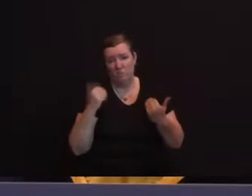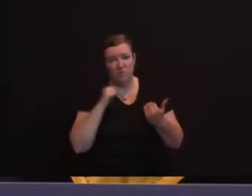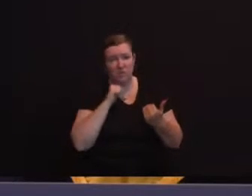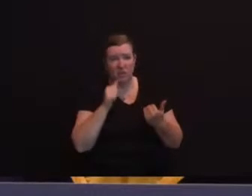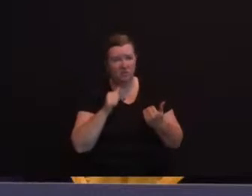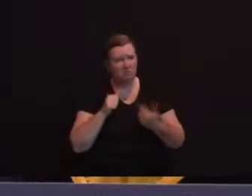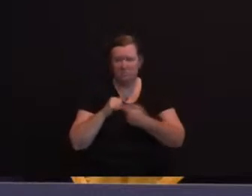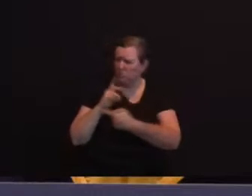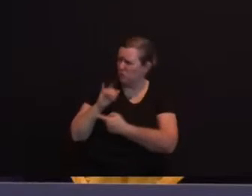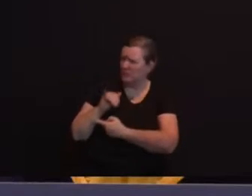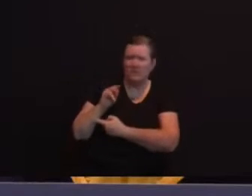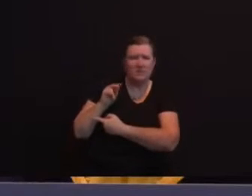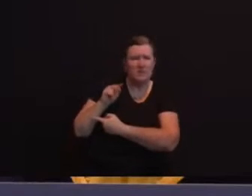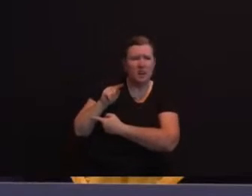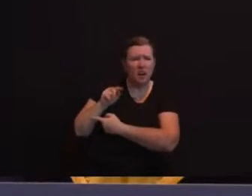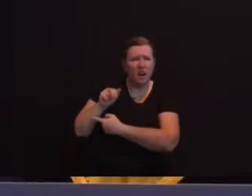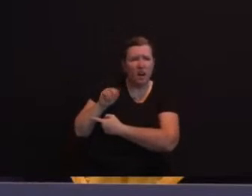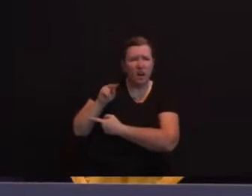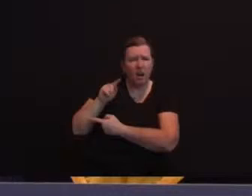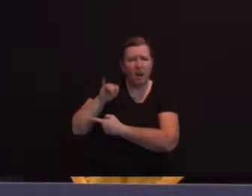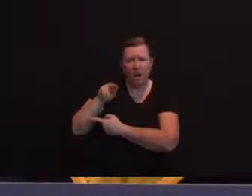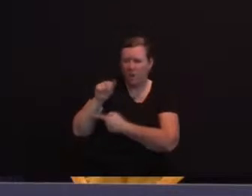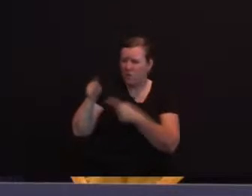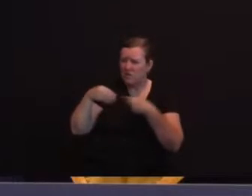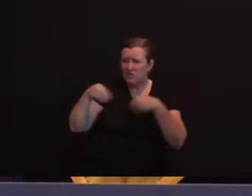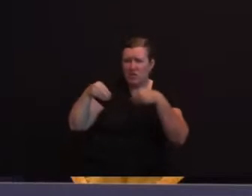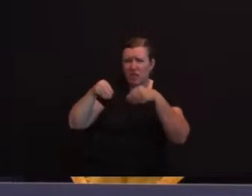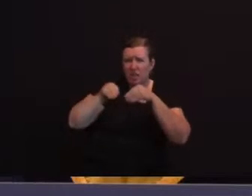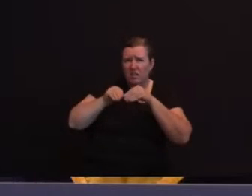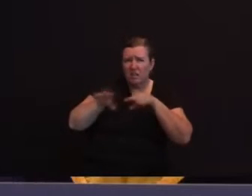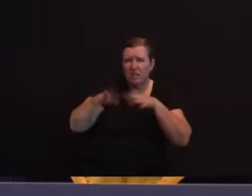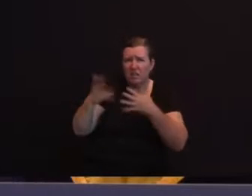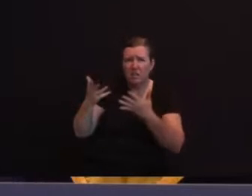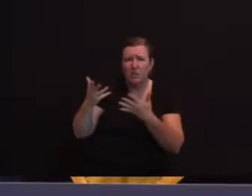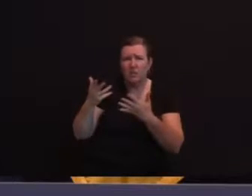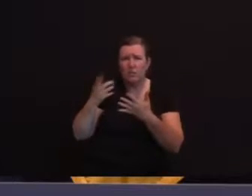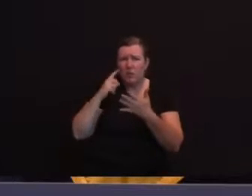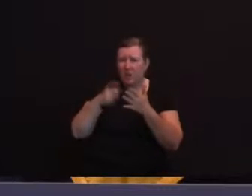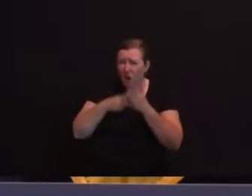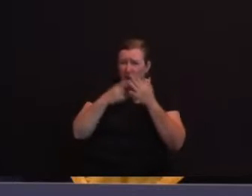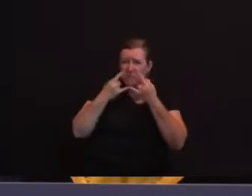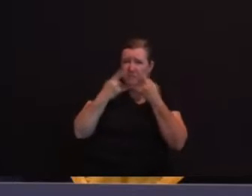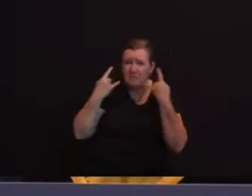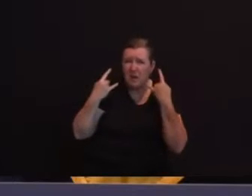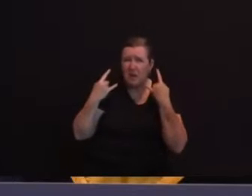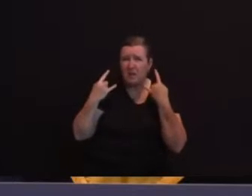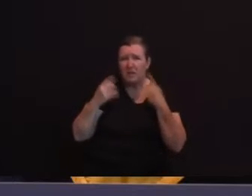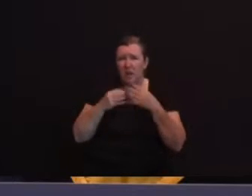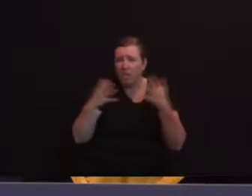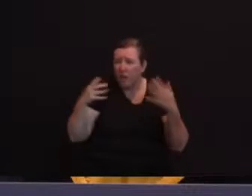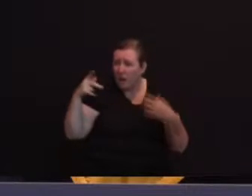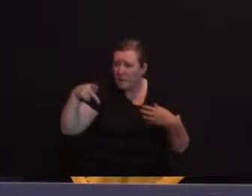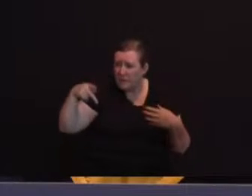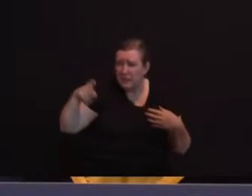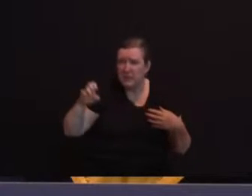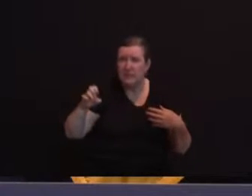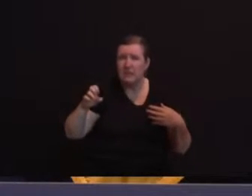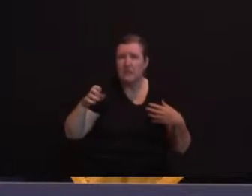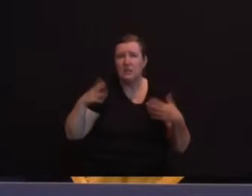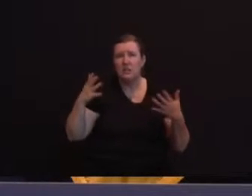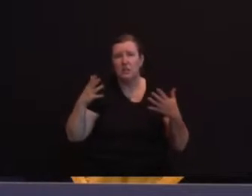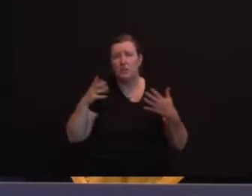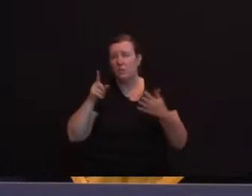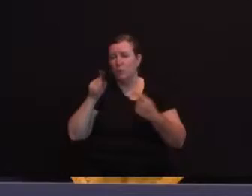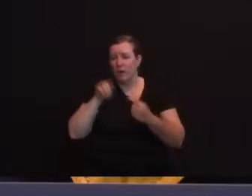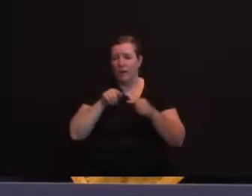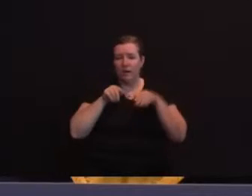retail is you're required to wear a face covering. There's a lot of PPE and barriers and other, one-way aisles. And by